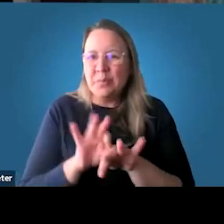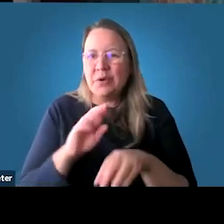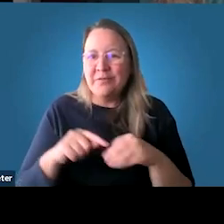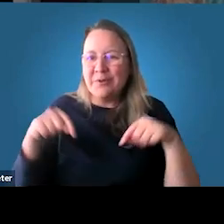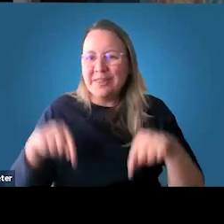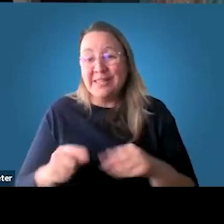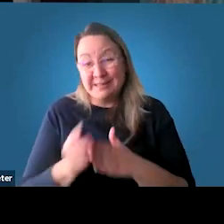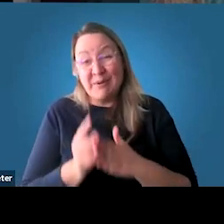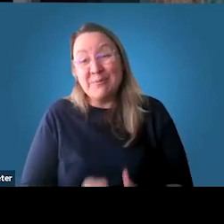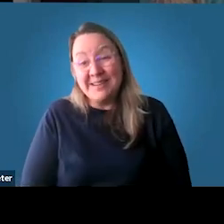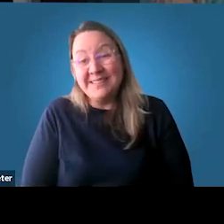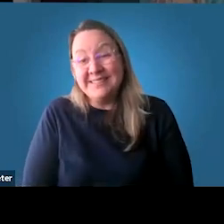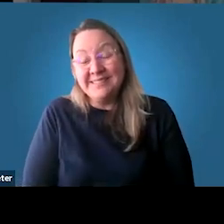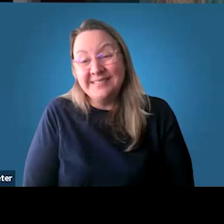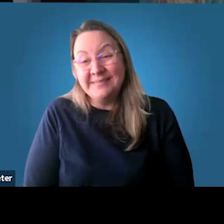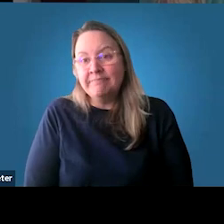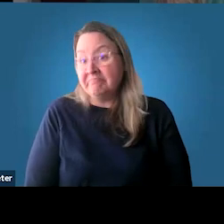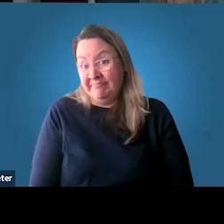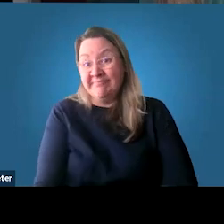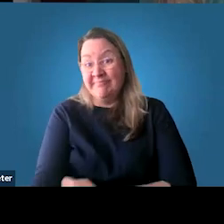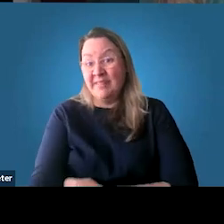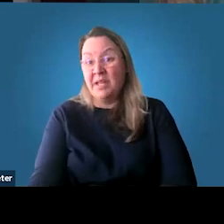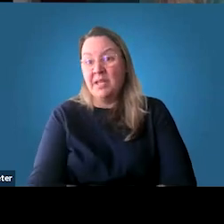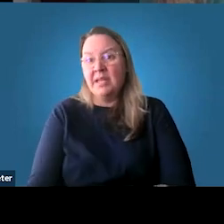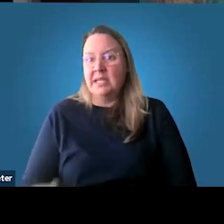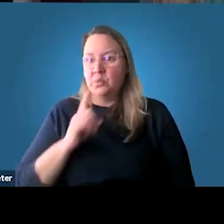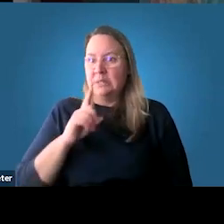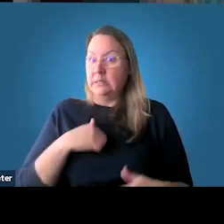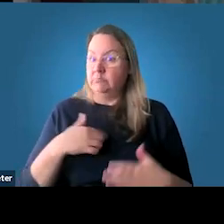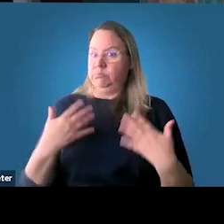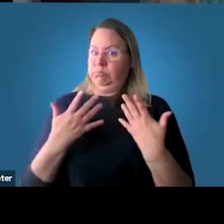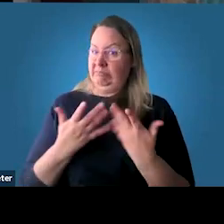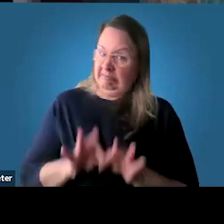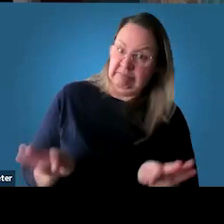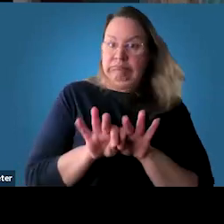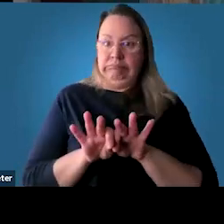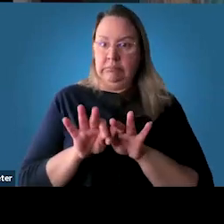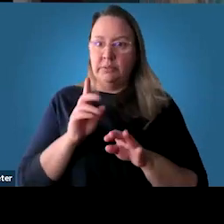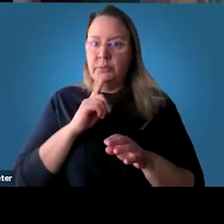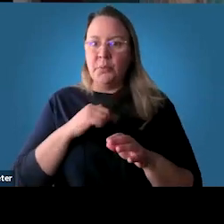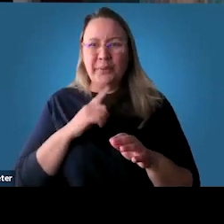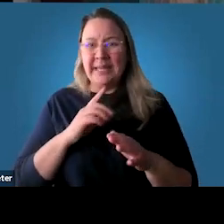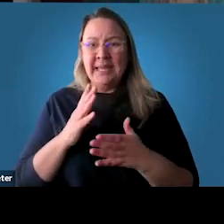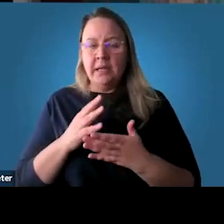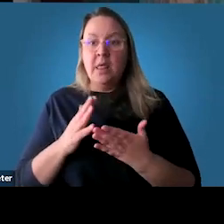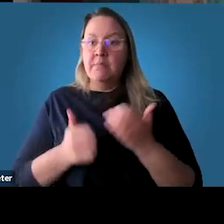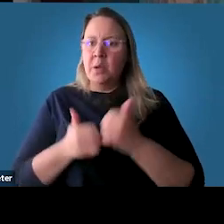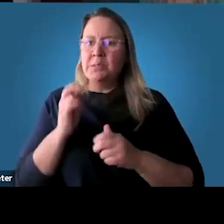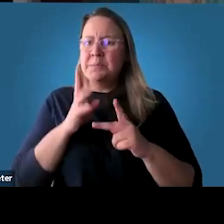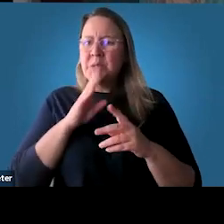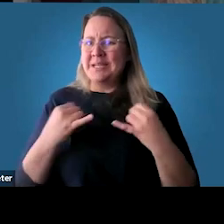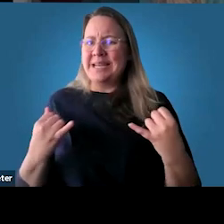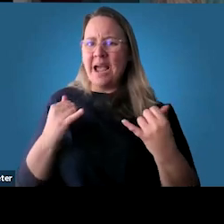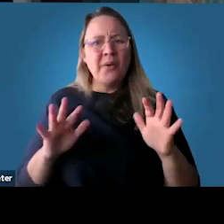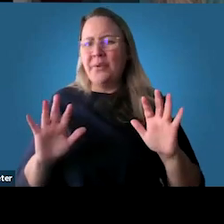moment, especially. I would even say that it feels high stakes. The reality is that a lot of people that I'm talking to right now